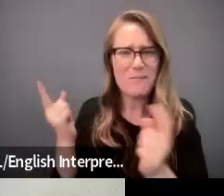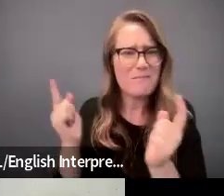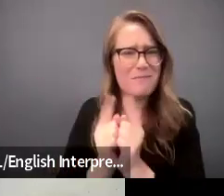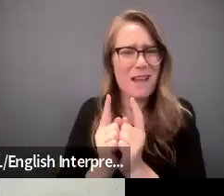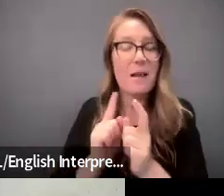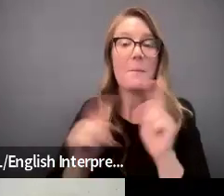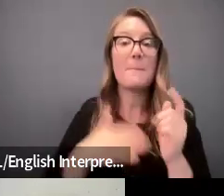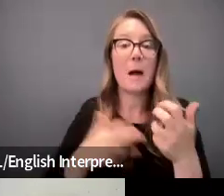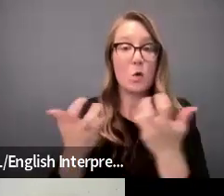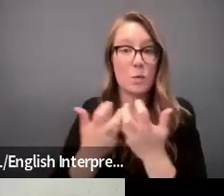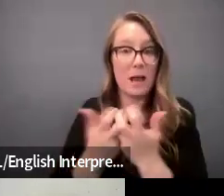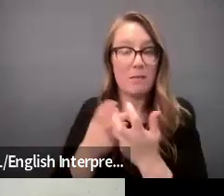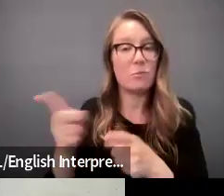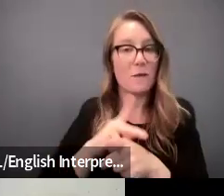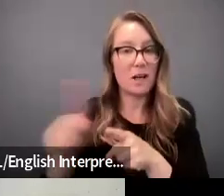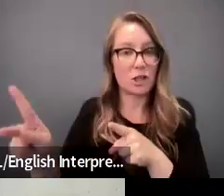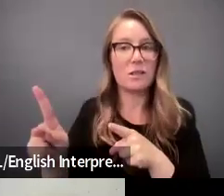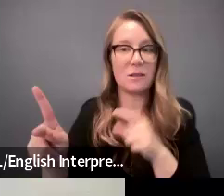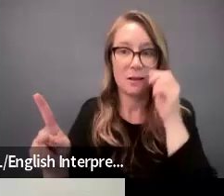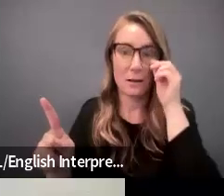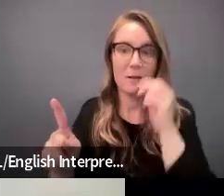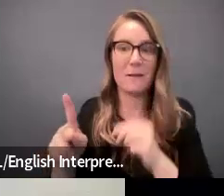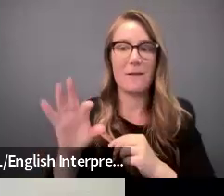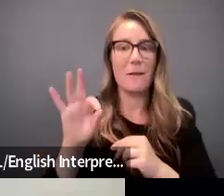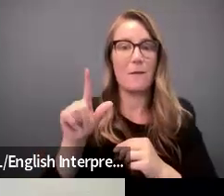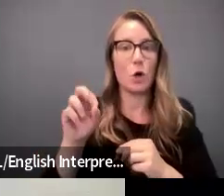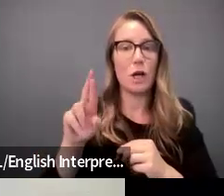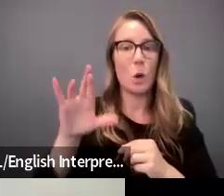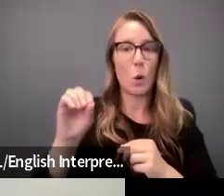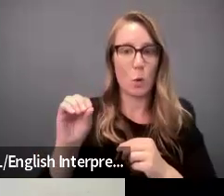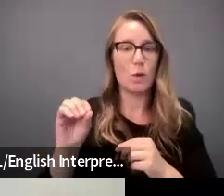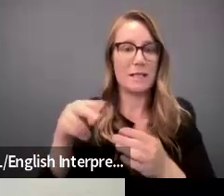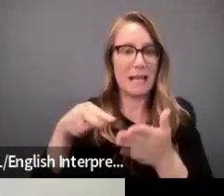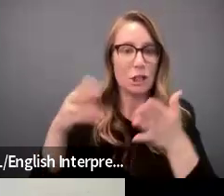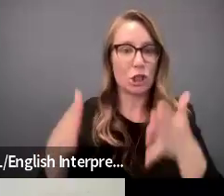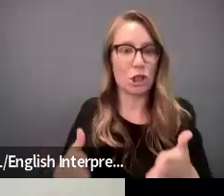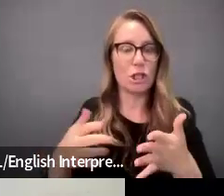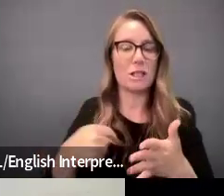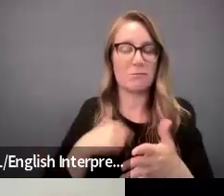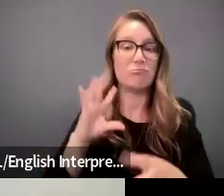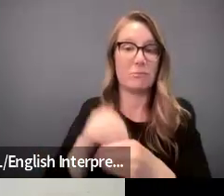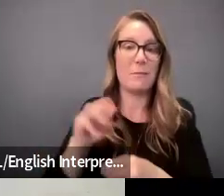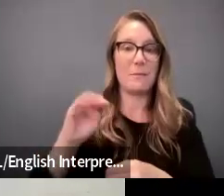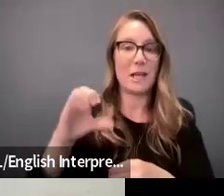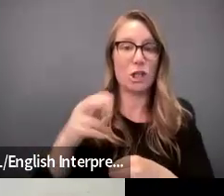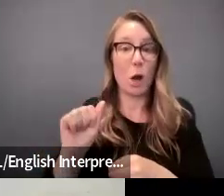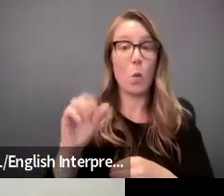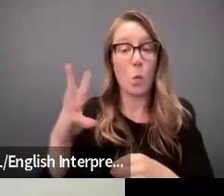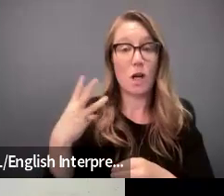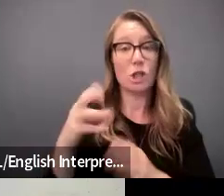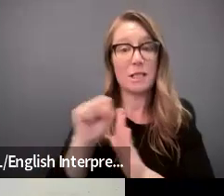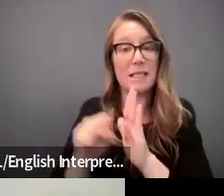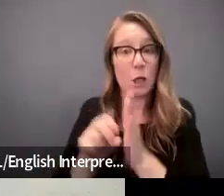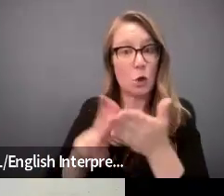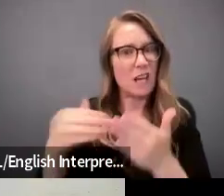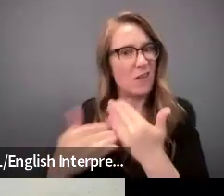was a professional ballet folklorico dancer. And I belonged to Mecha at Washington State University, even